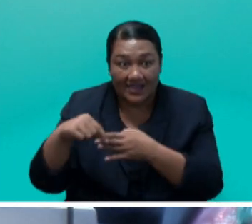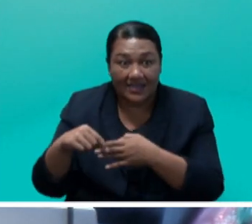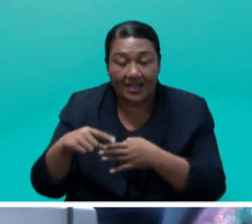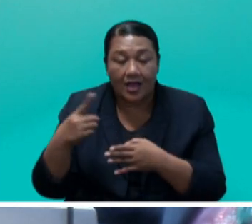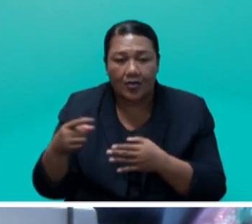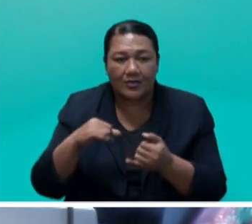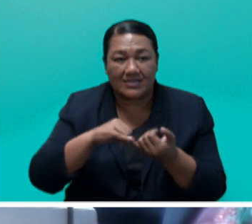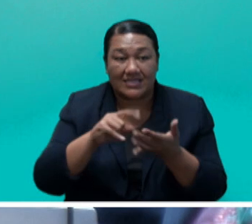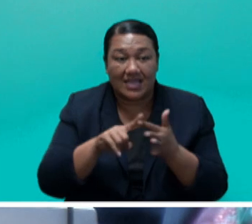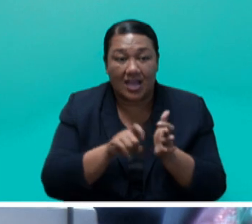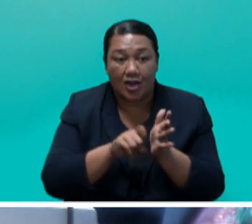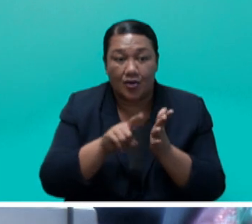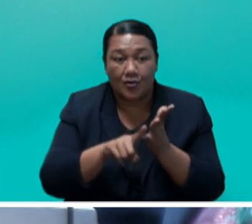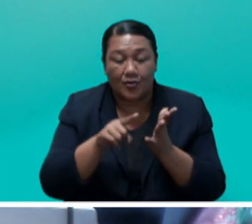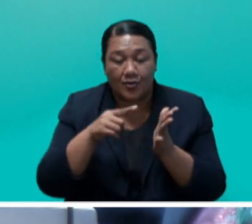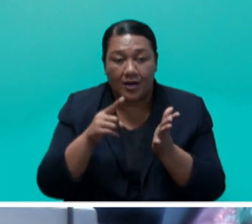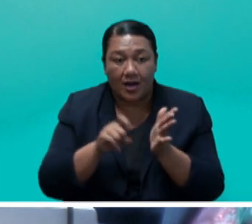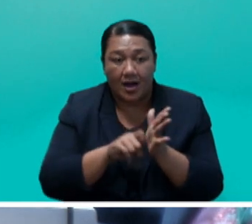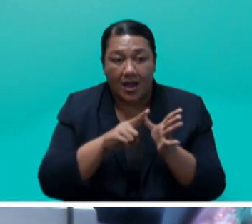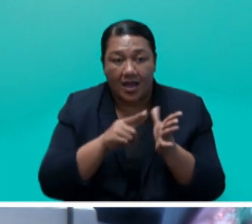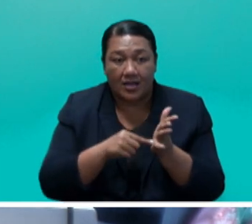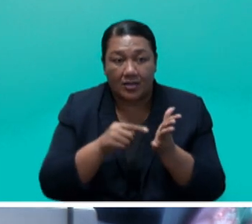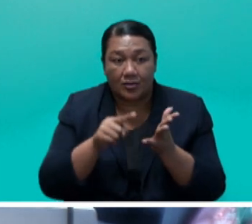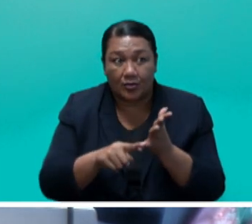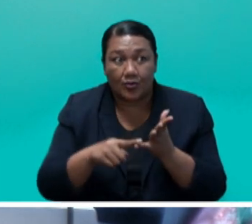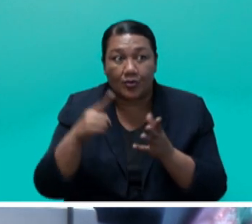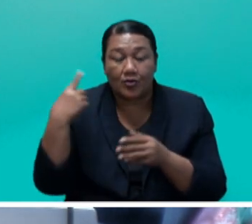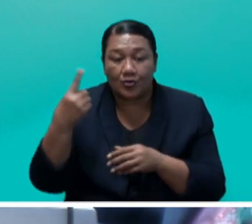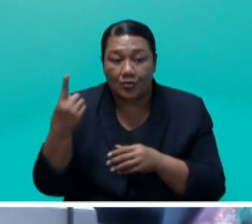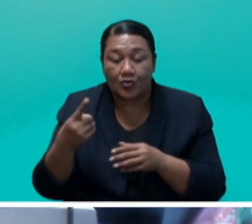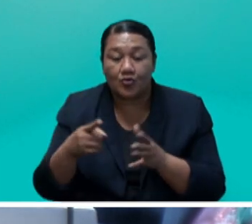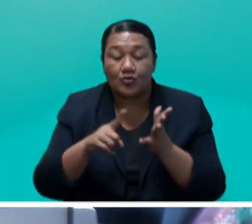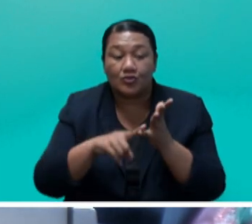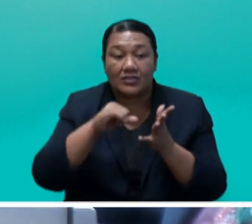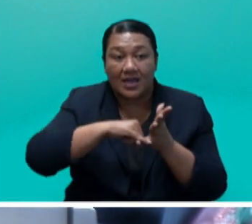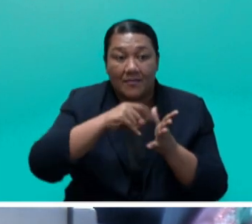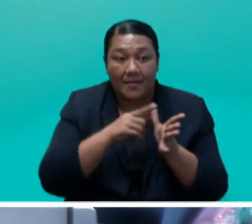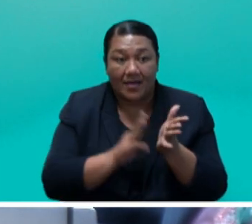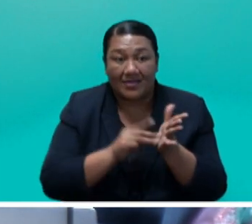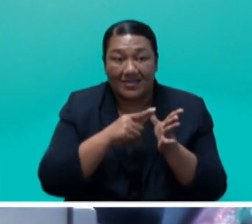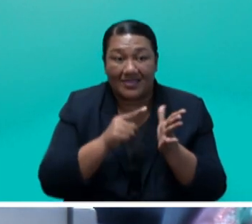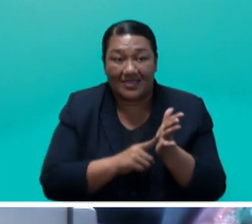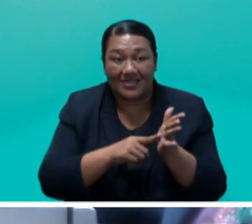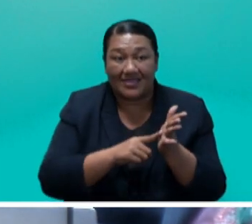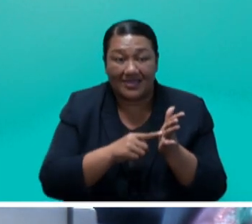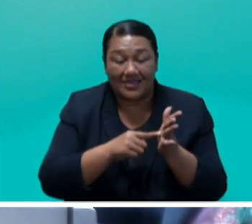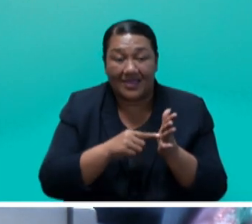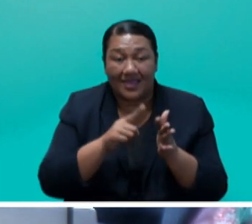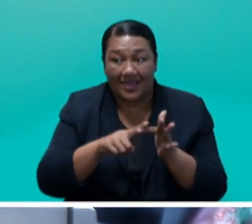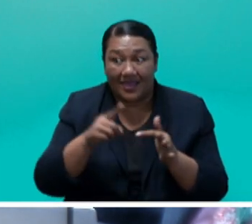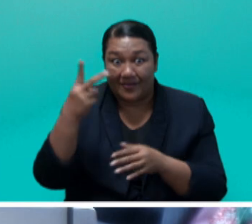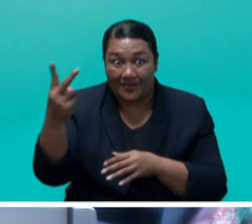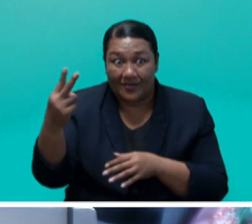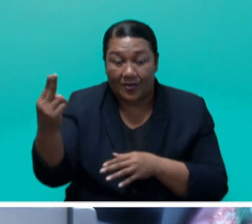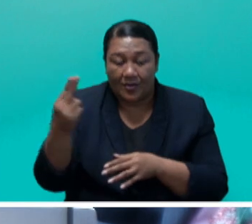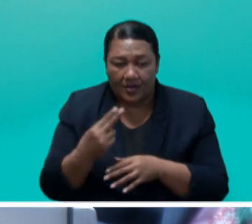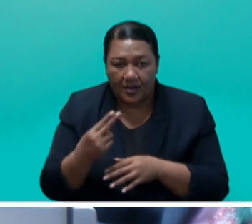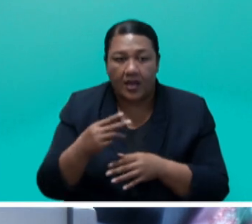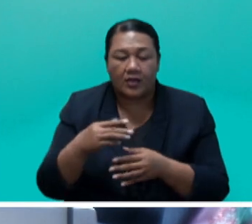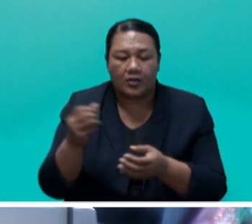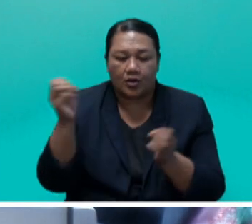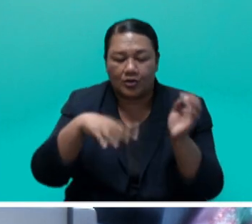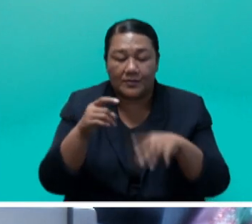the contributions of all the officials and our regional partner countries. And I thank the Honourable Prime Minister for reaffirming